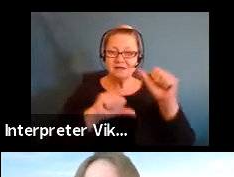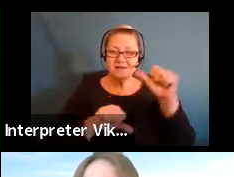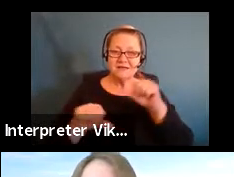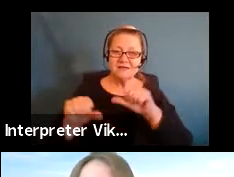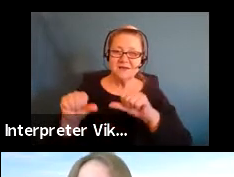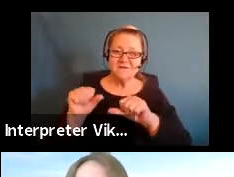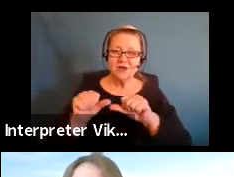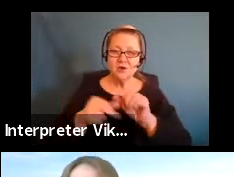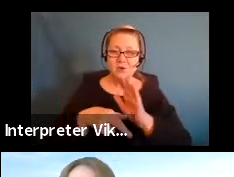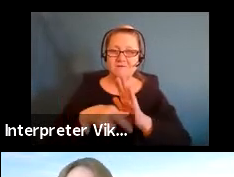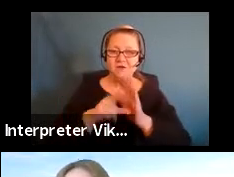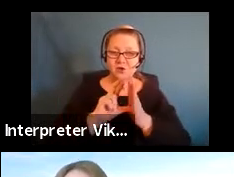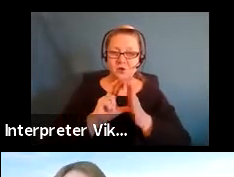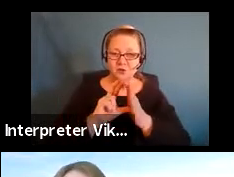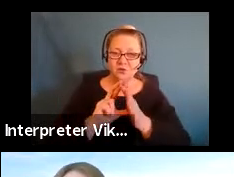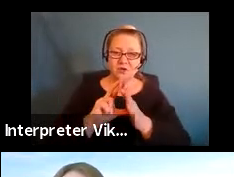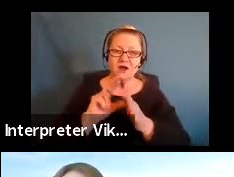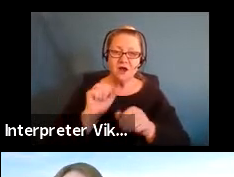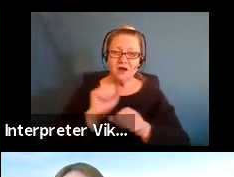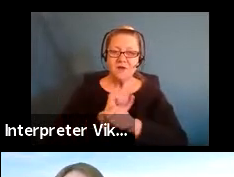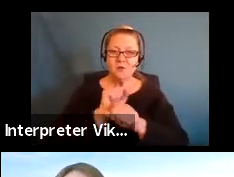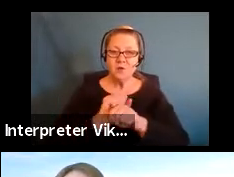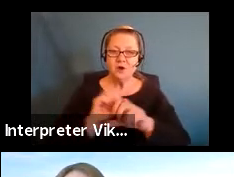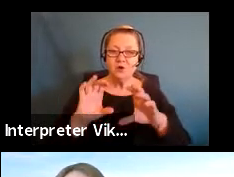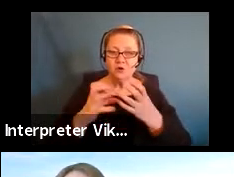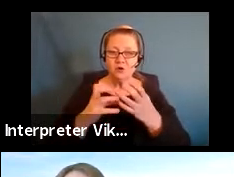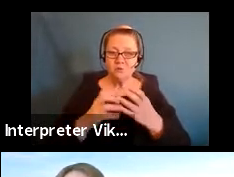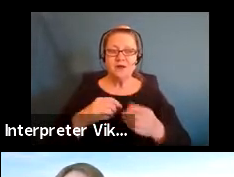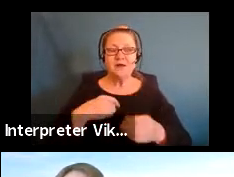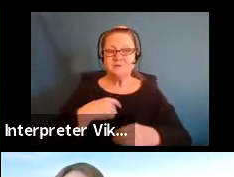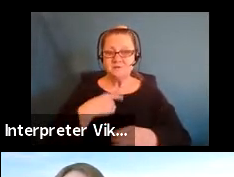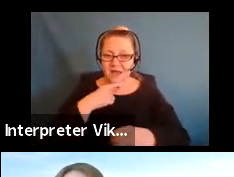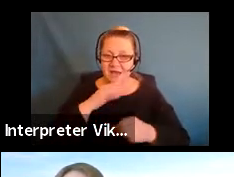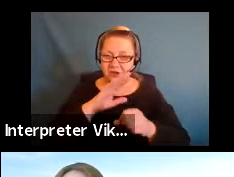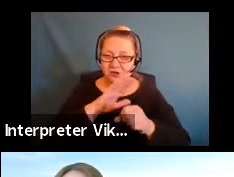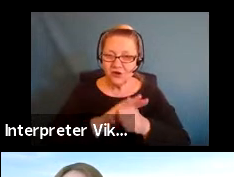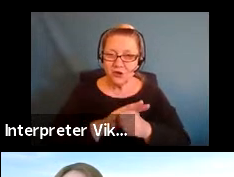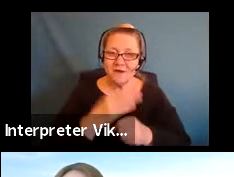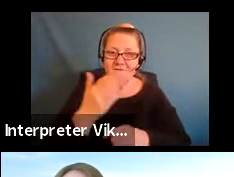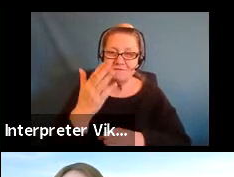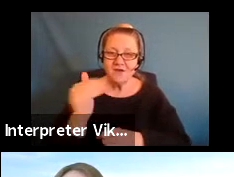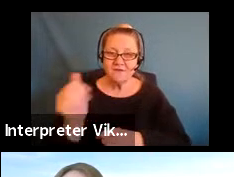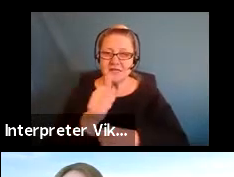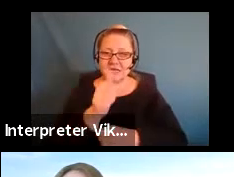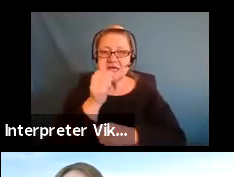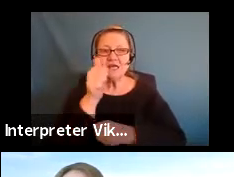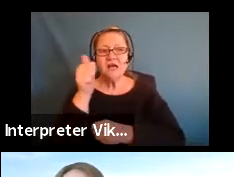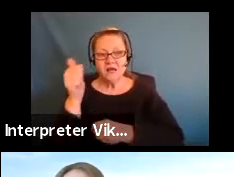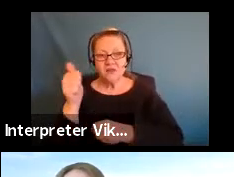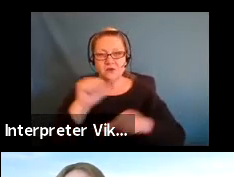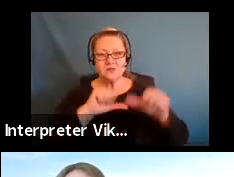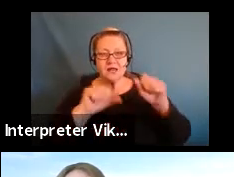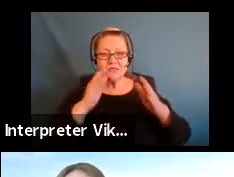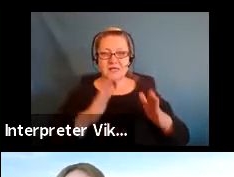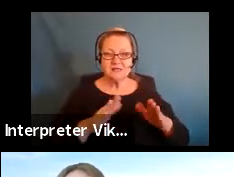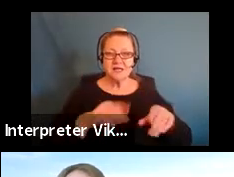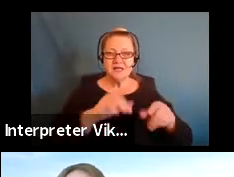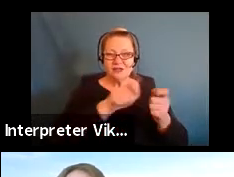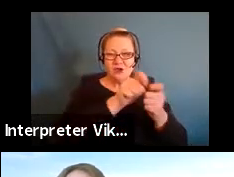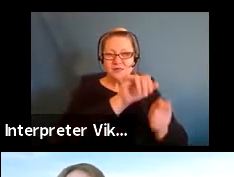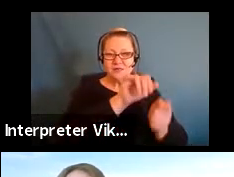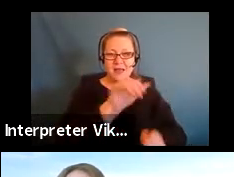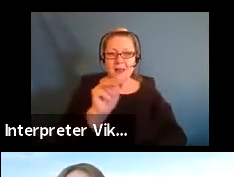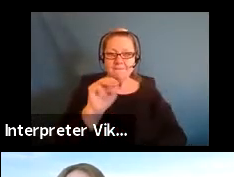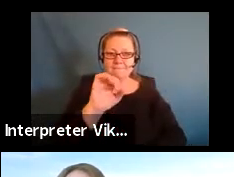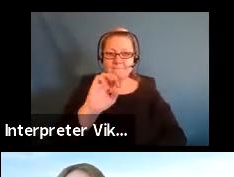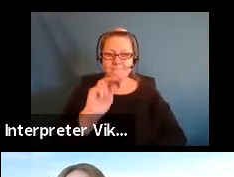And I just want to reassure you that there are 15 other physician scientists, just like Mark and Grace, who